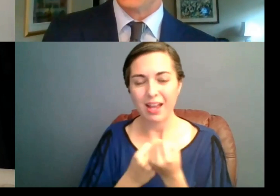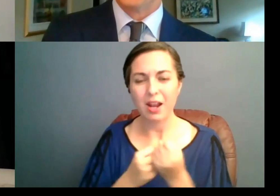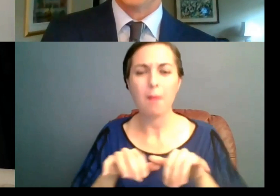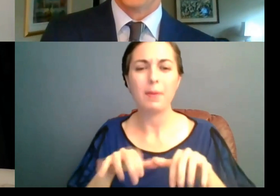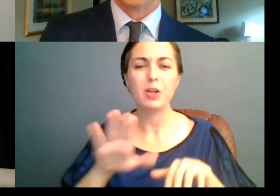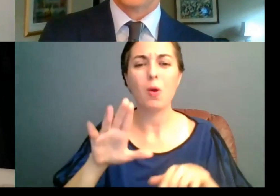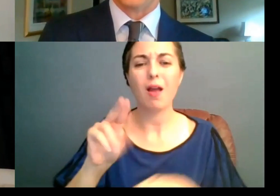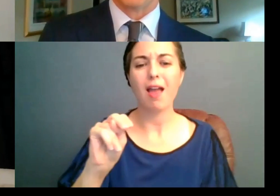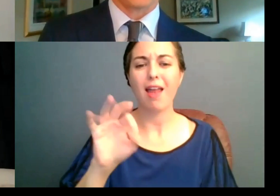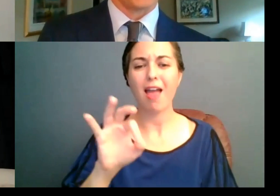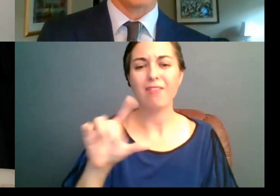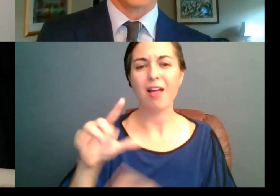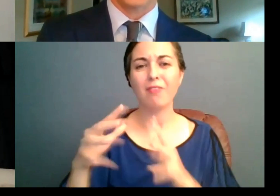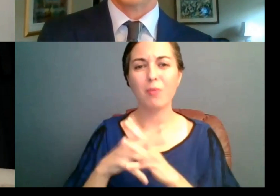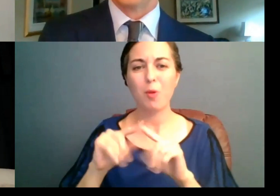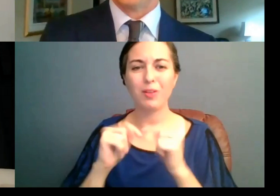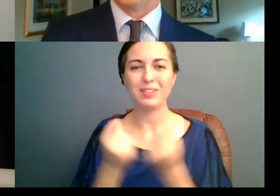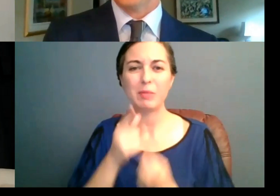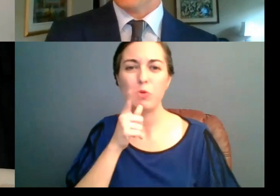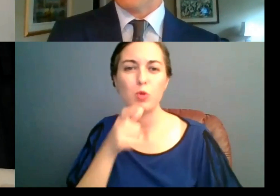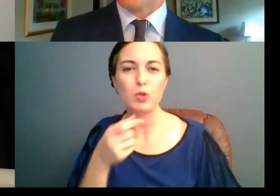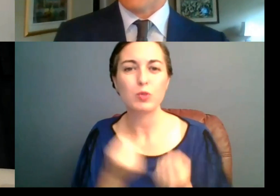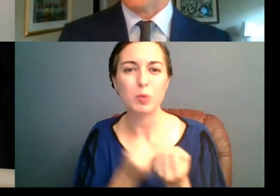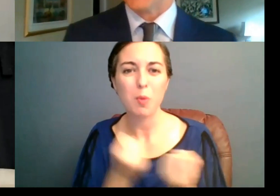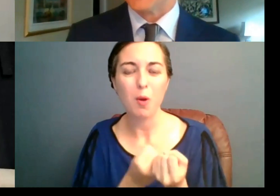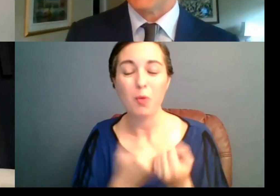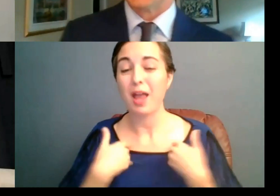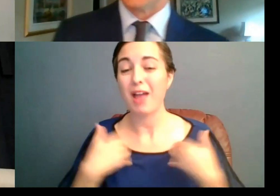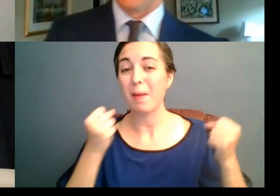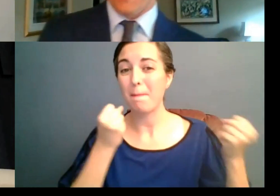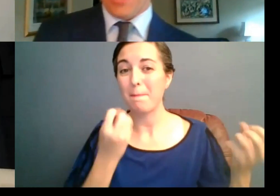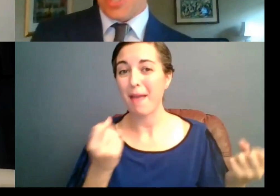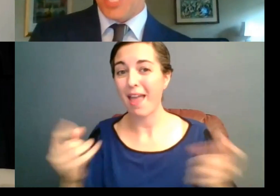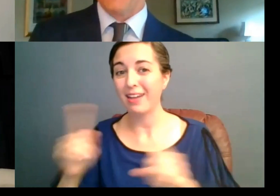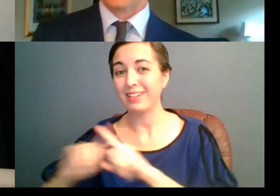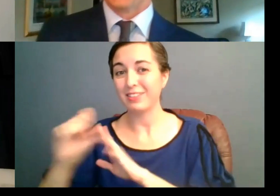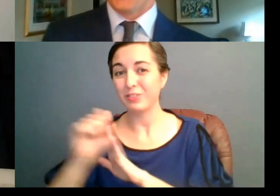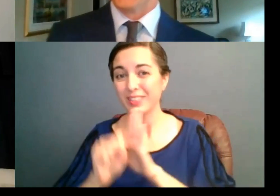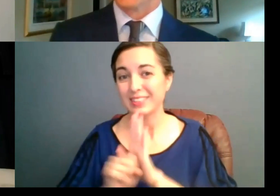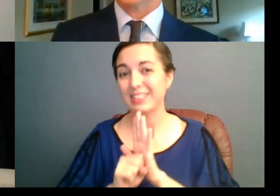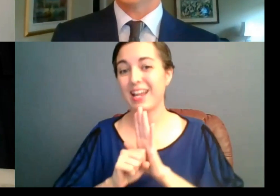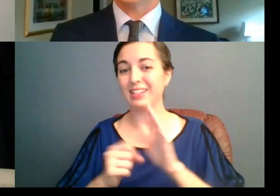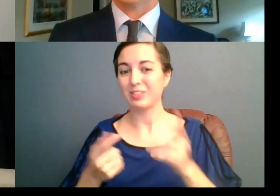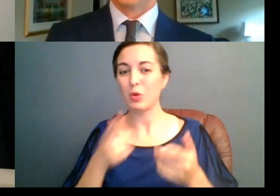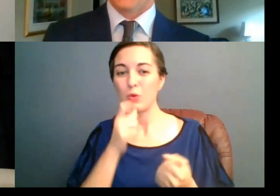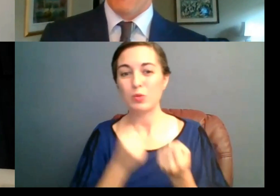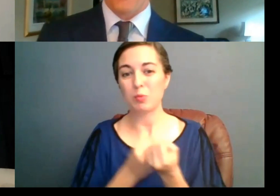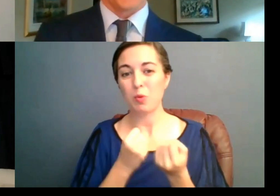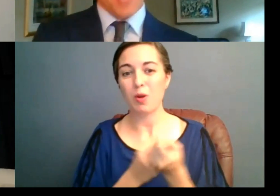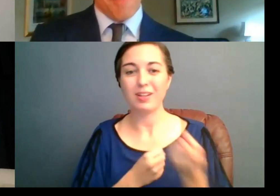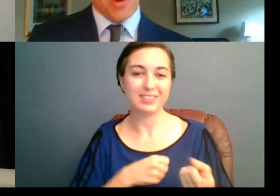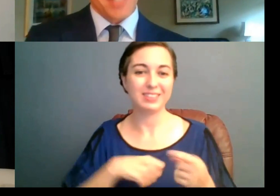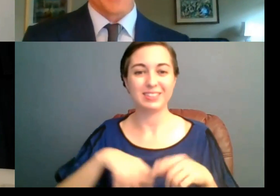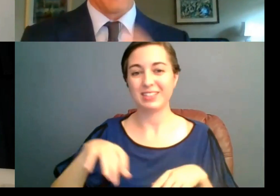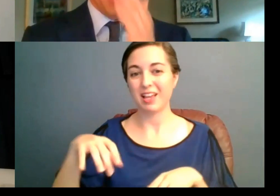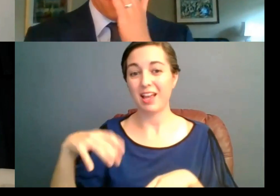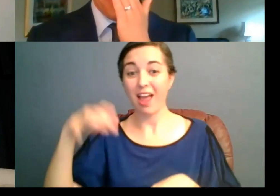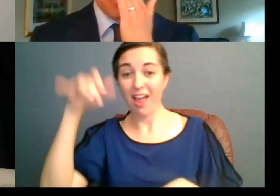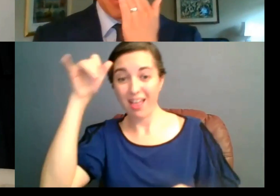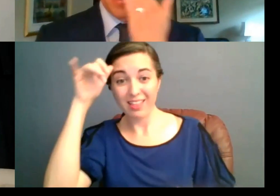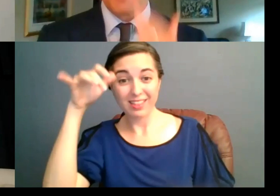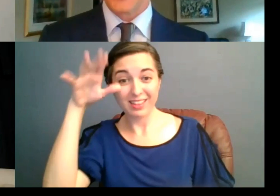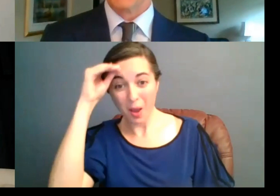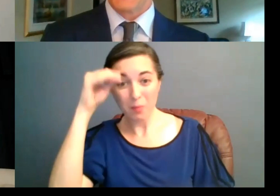chat. Let's see who we got. We got all over the country here, Miss Redmond. So let's see what teams we got. We got the Chiefs, the Colts, the Cowboys. Oh, the Cowboys.